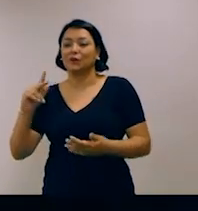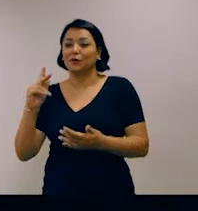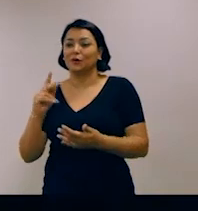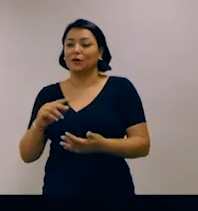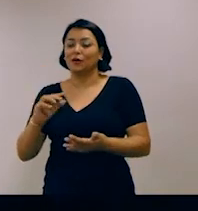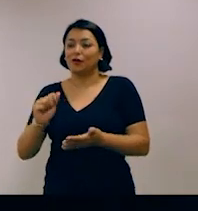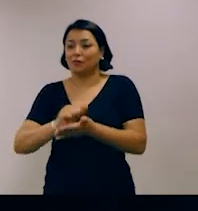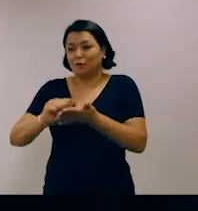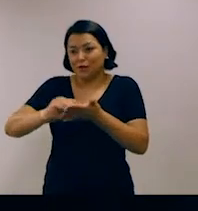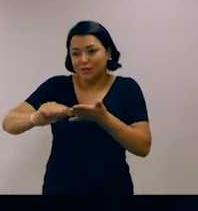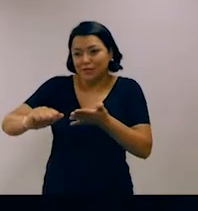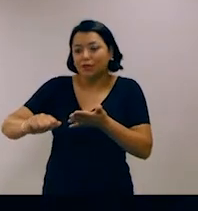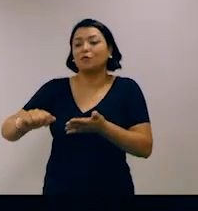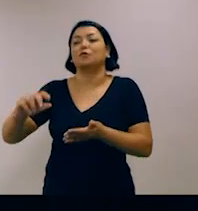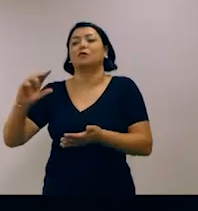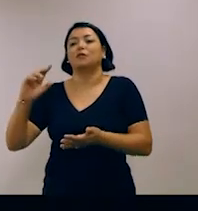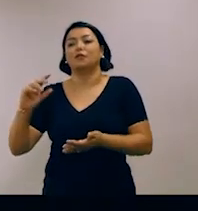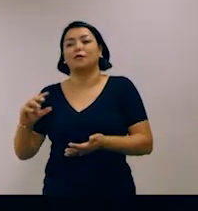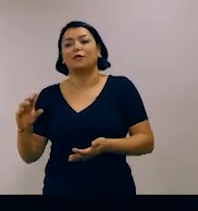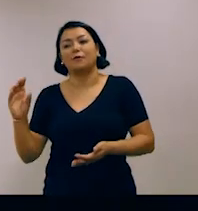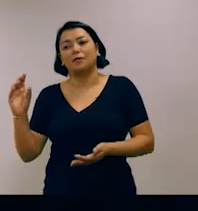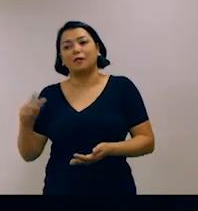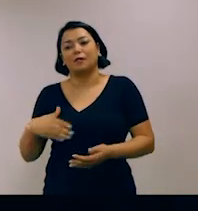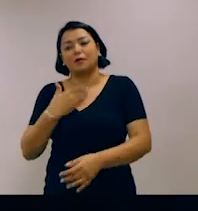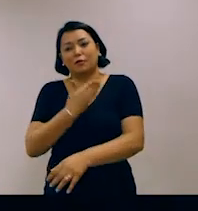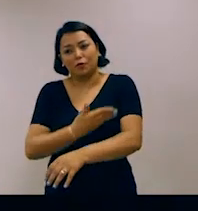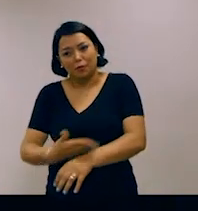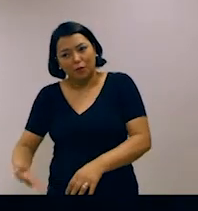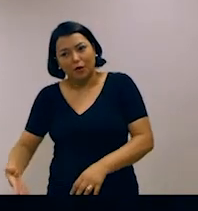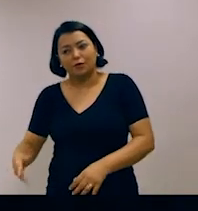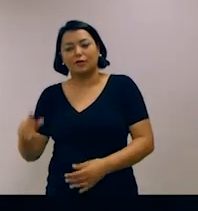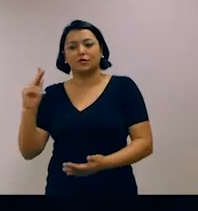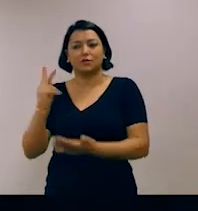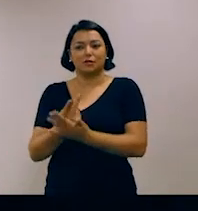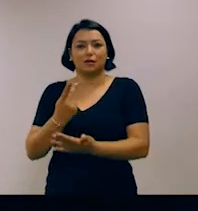an automatic correction of the failures?